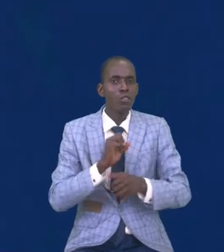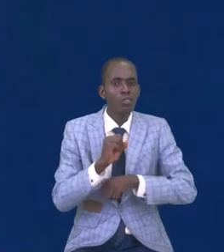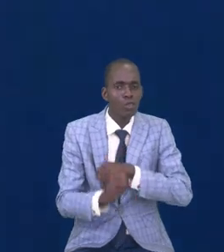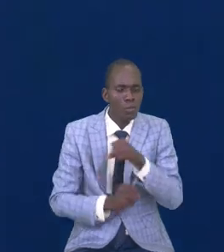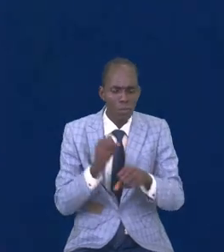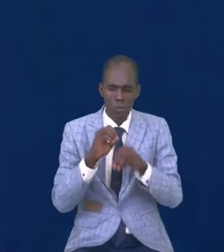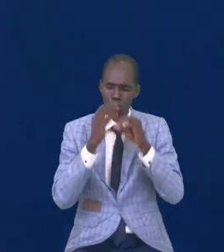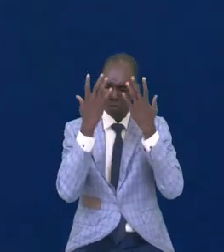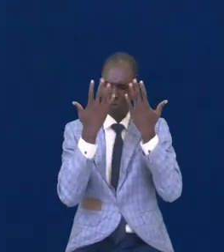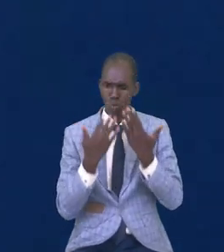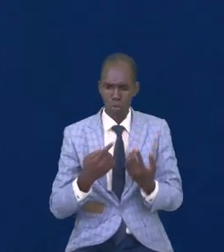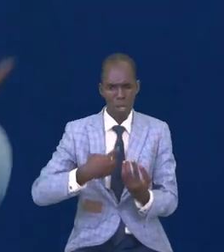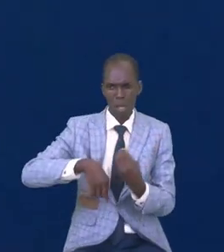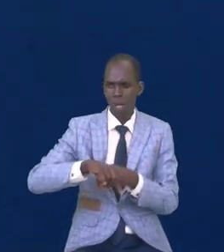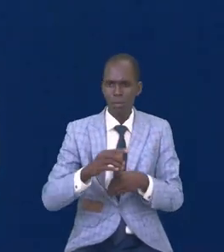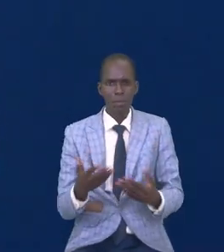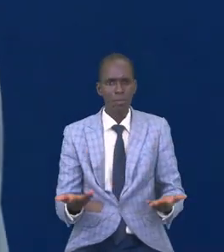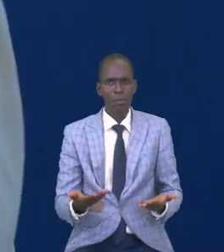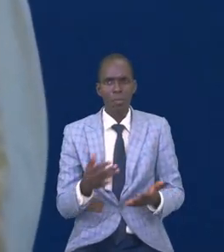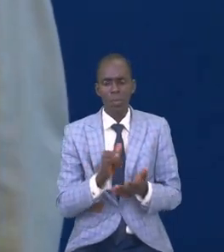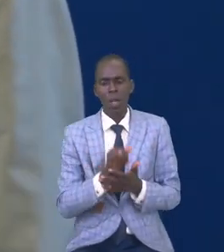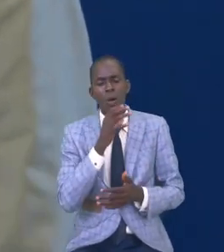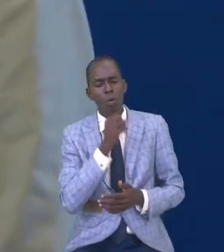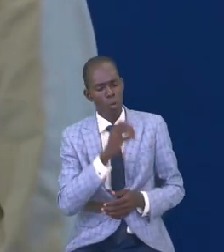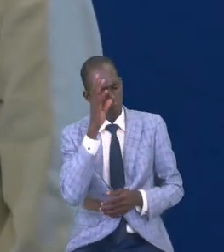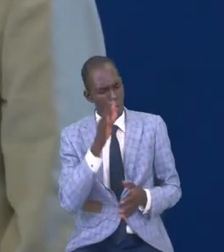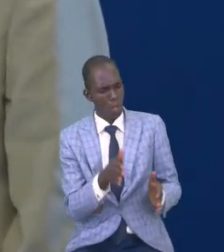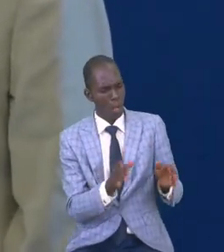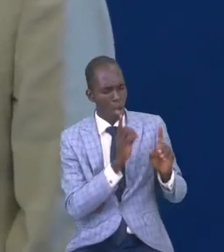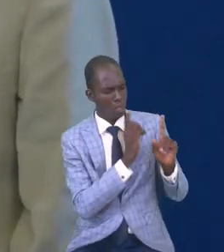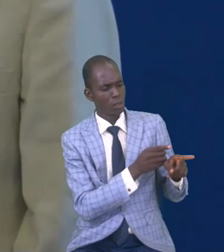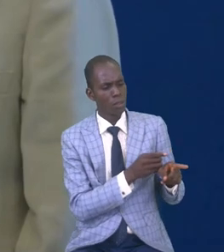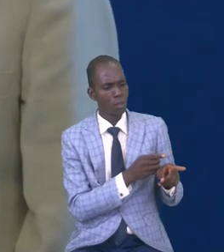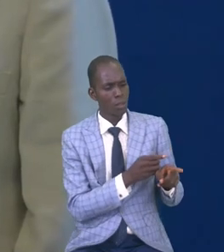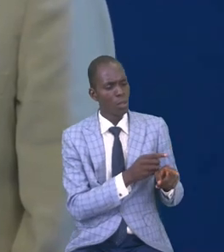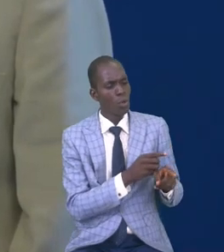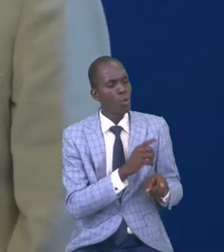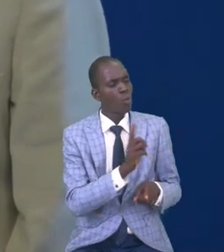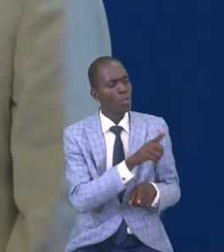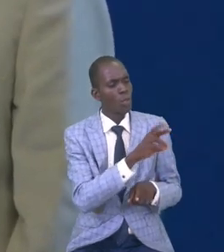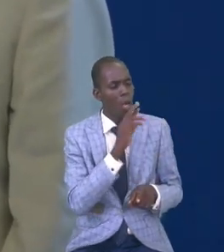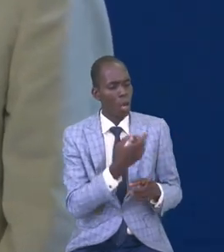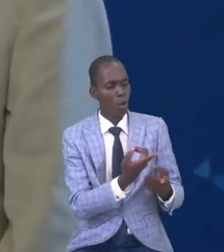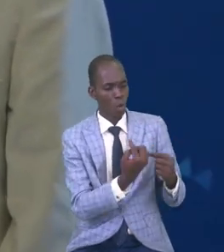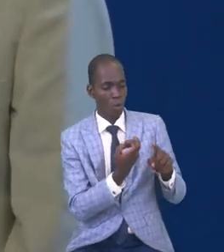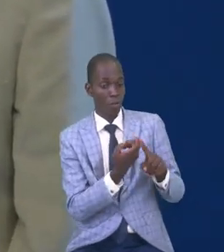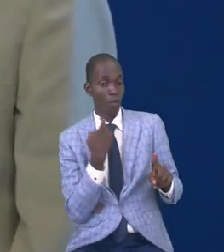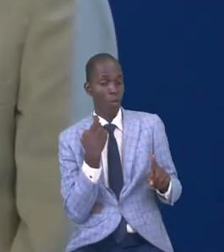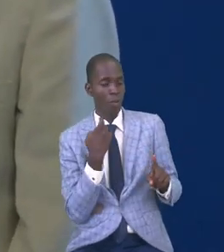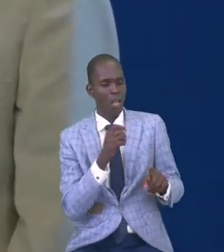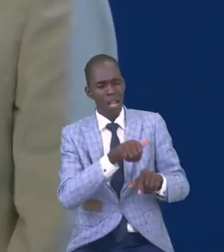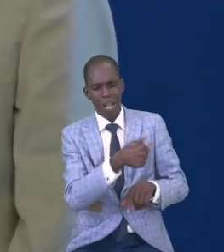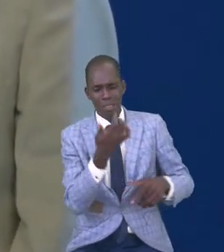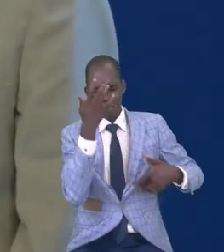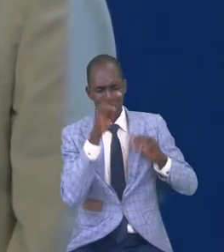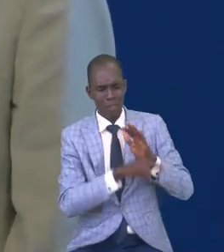sorrow? And the old man asked him, where you are coming from? Any sickness there?